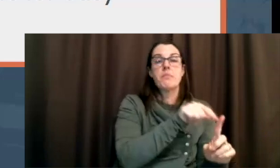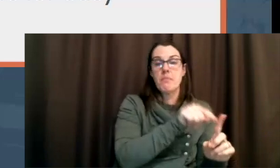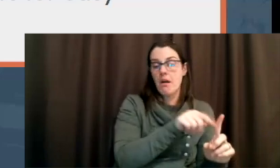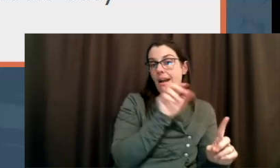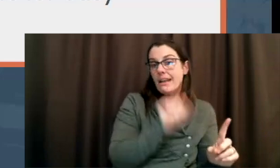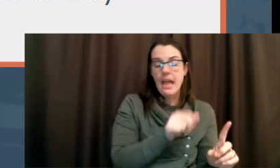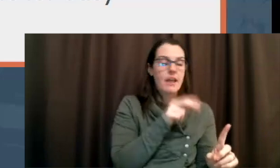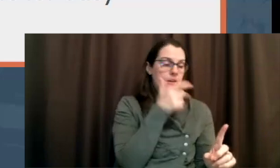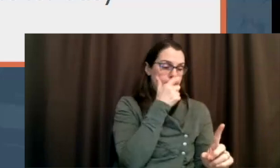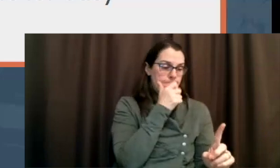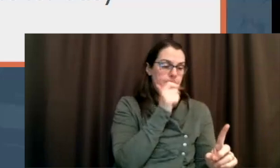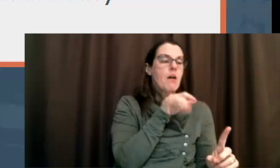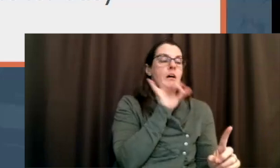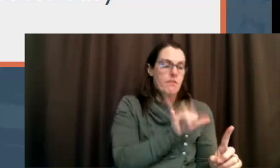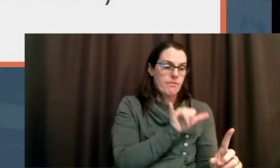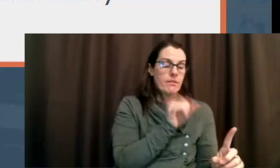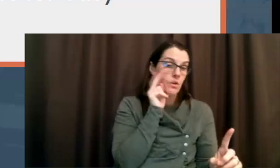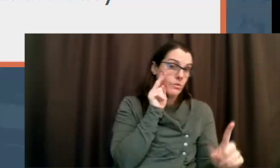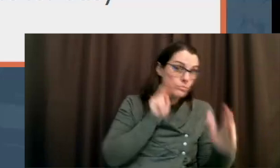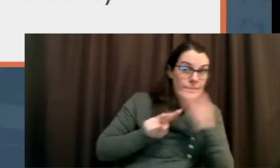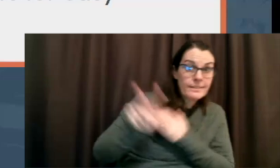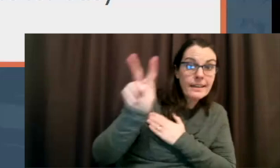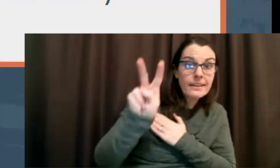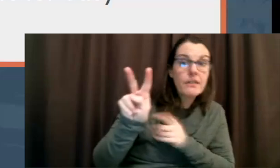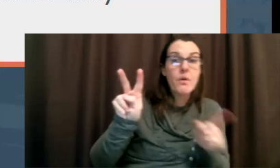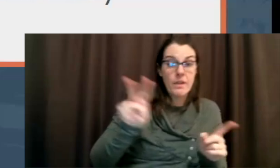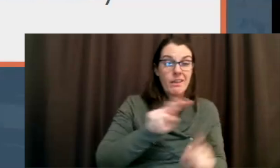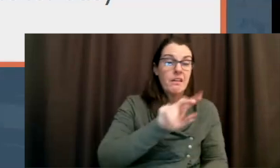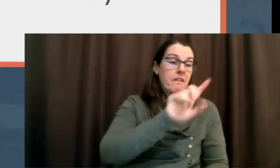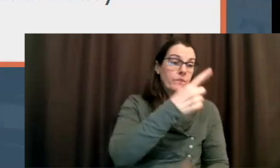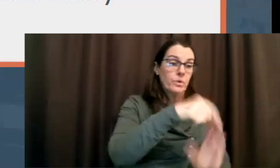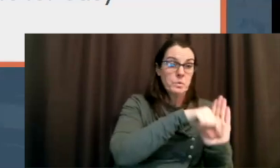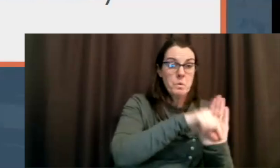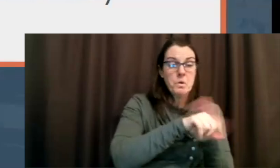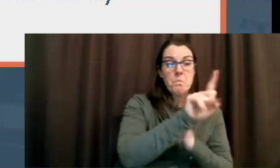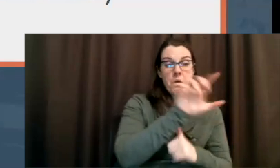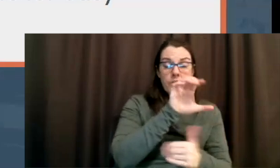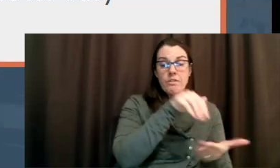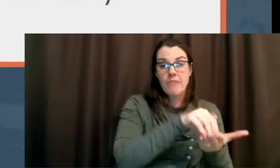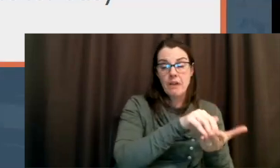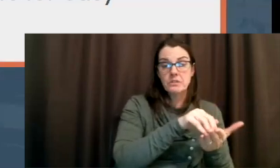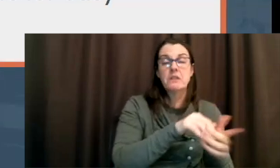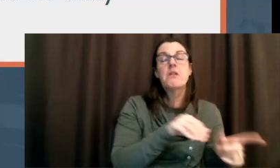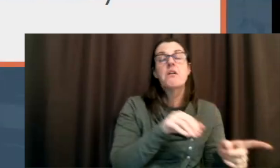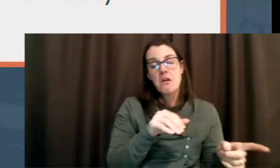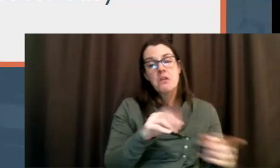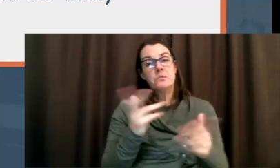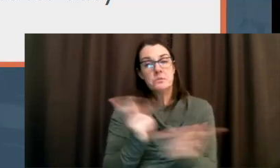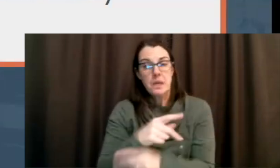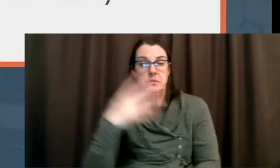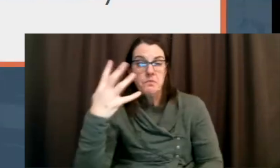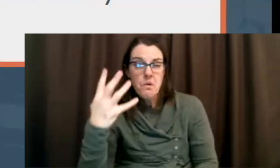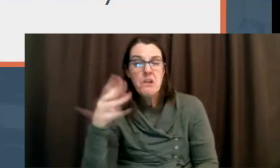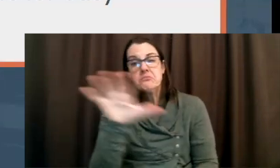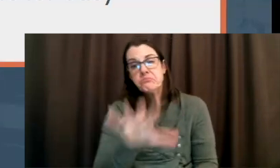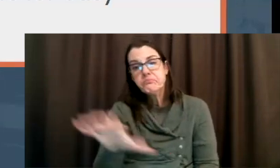extrapolate, right? And we can say, okay, we've spent $100,000 in Q1. For the year, we multiply by 4 and say, yeah, roughly $400,000